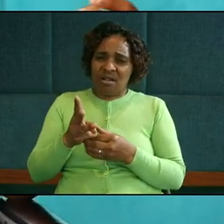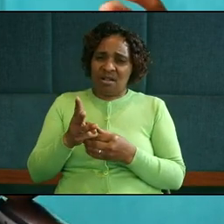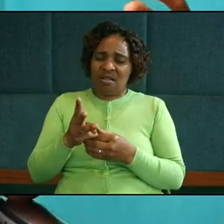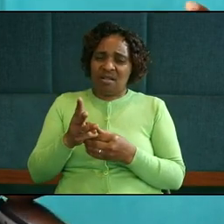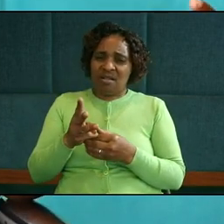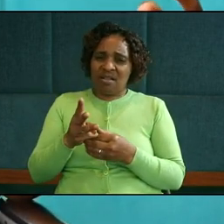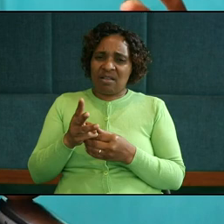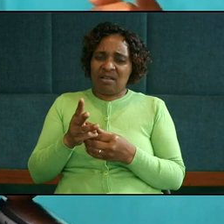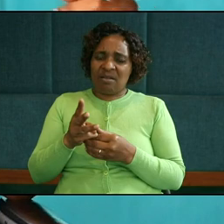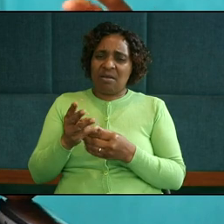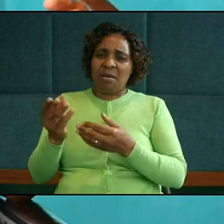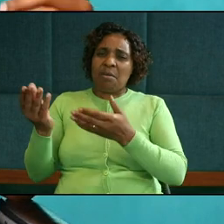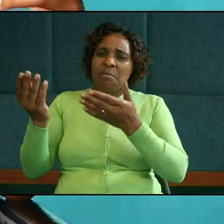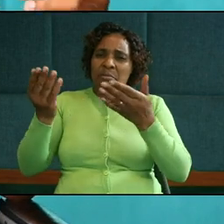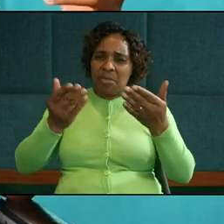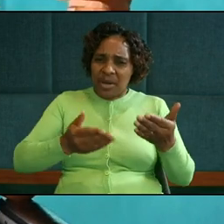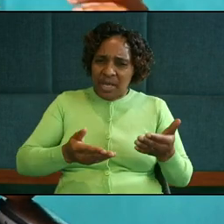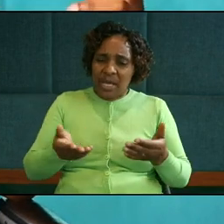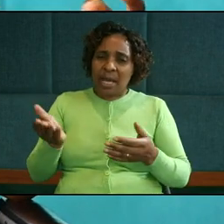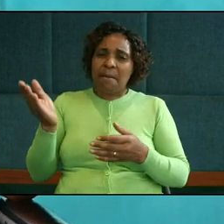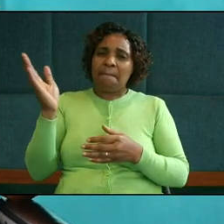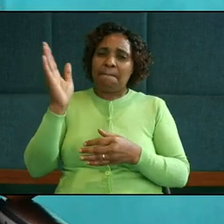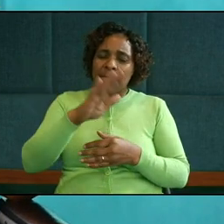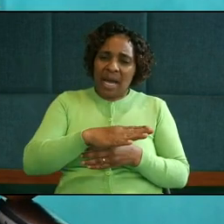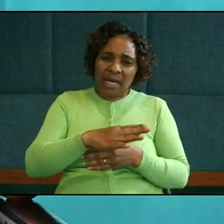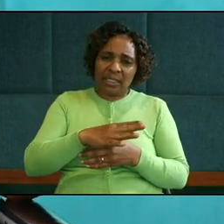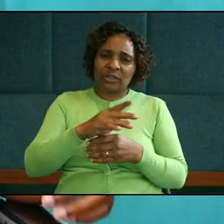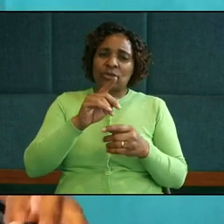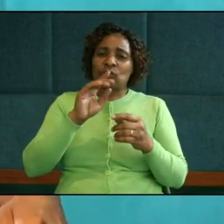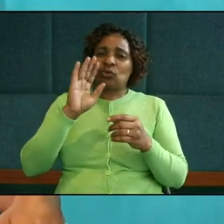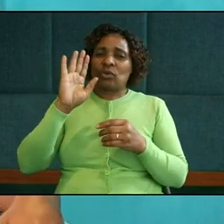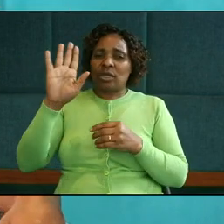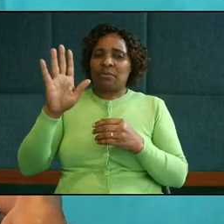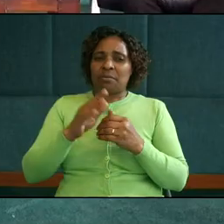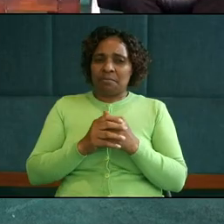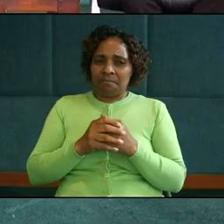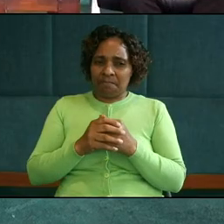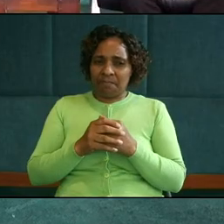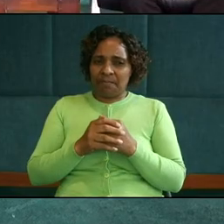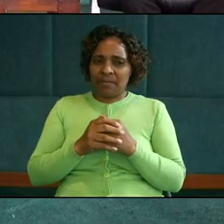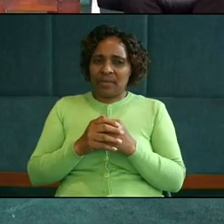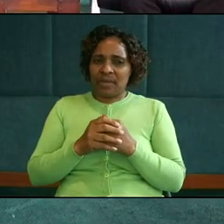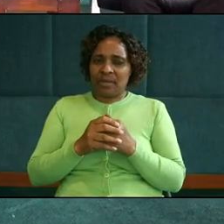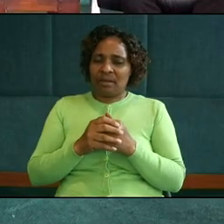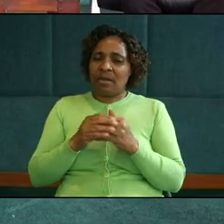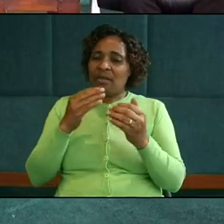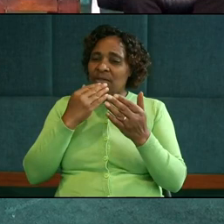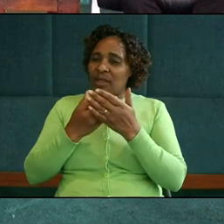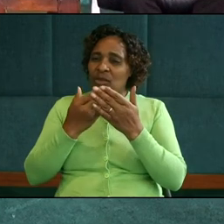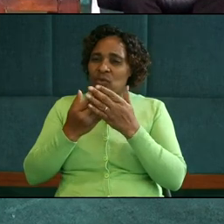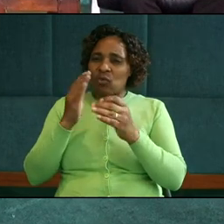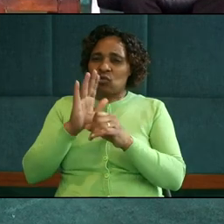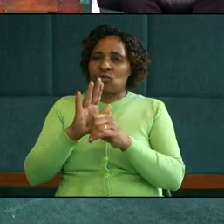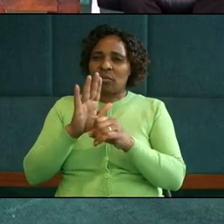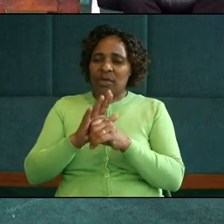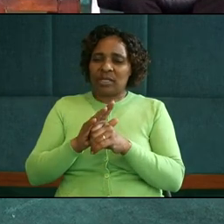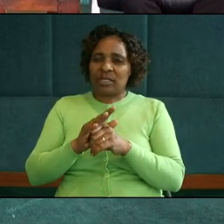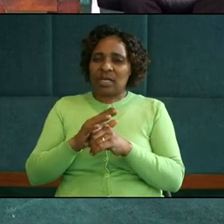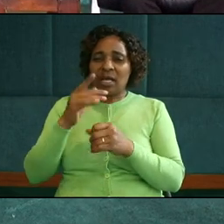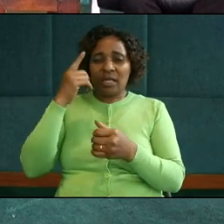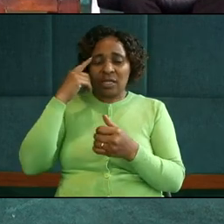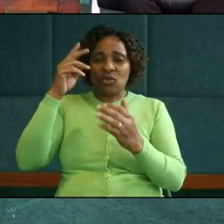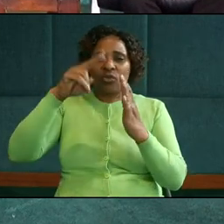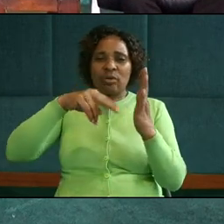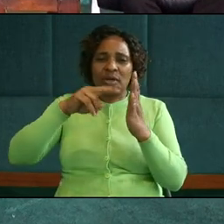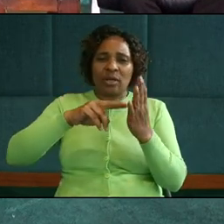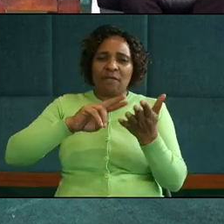I will bring the child back to you. Yeah. Yeah, thank you so much for that. And I think you've read